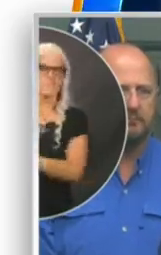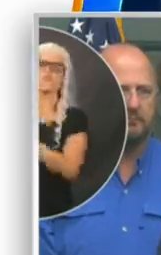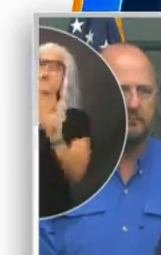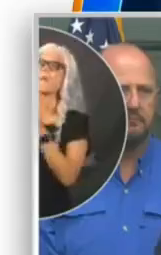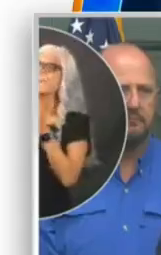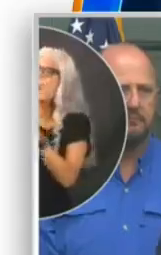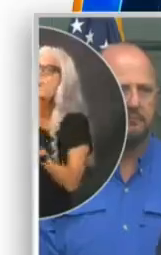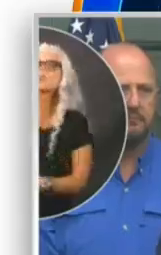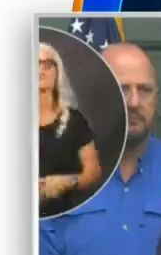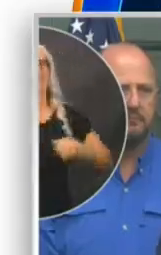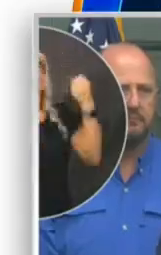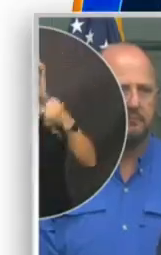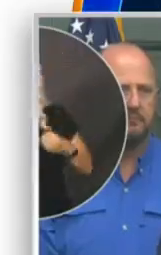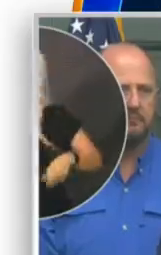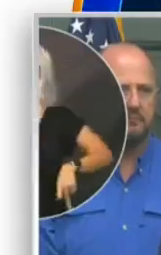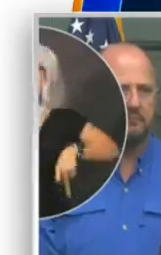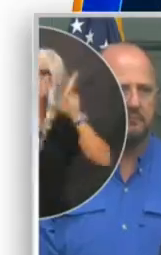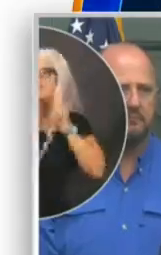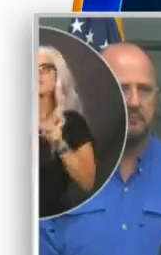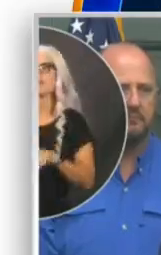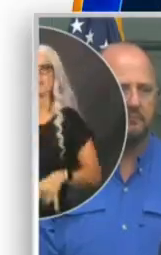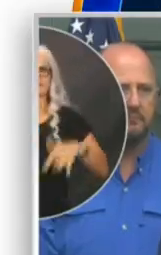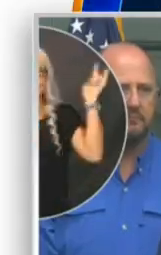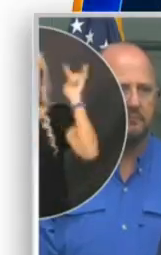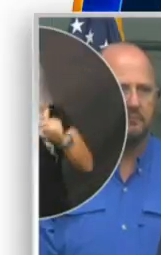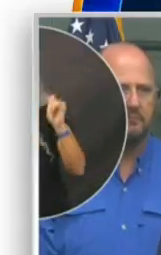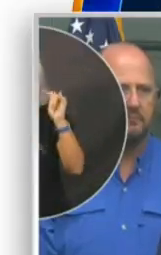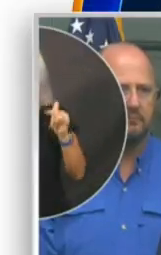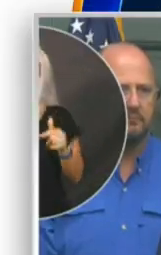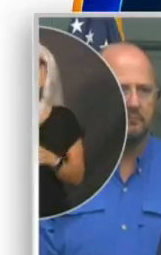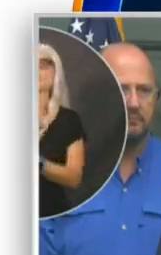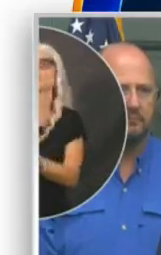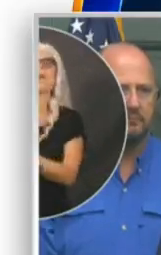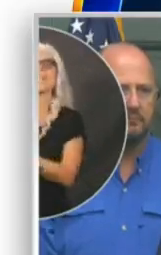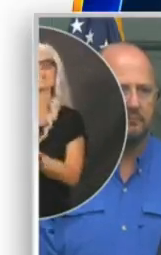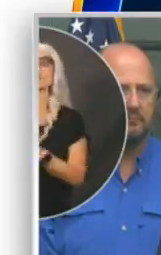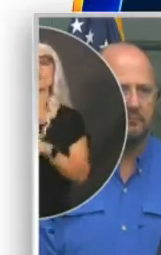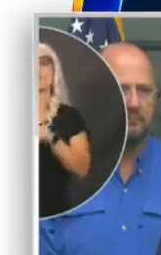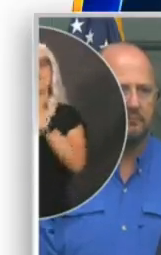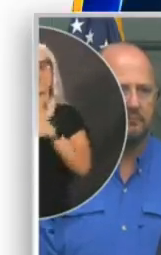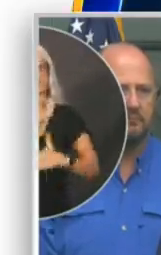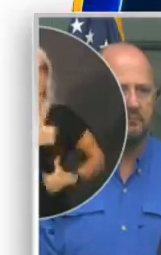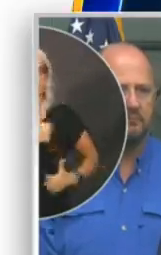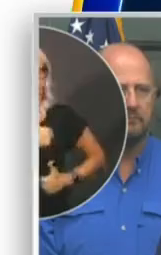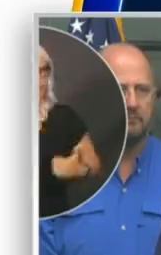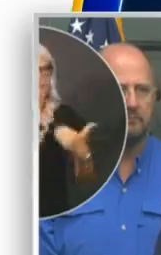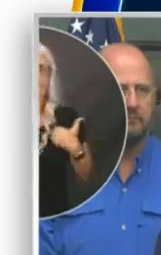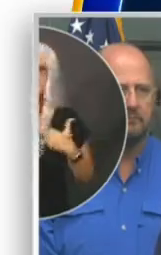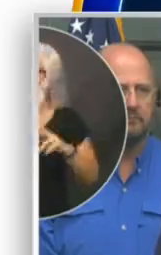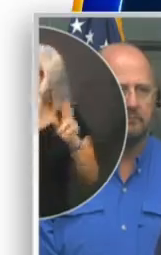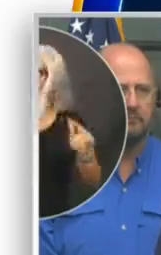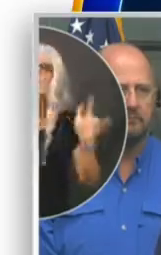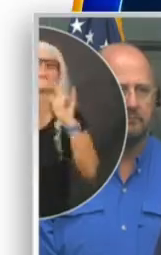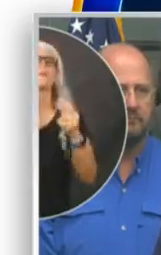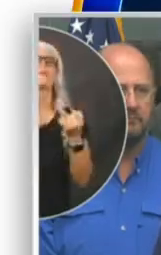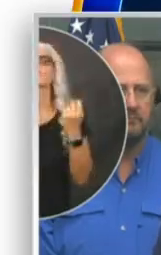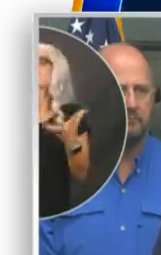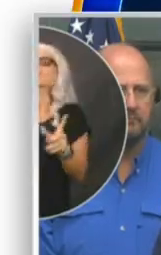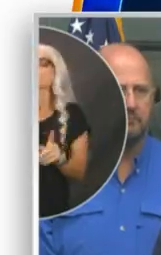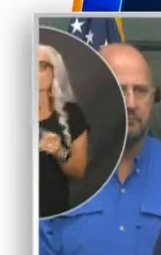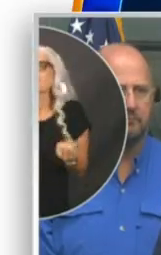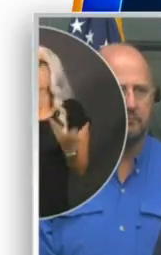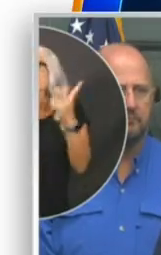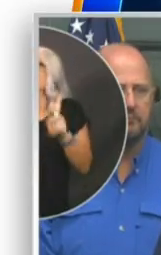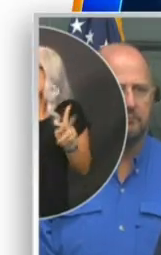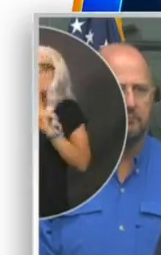Guard is now staged 4 cutters. They also have shallow draft vessels ready to provide search and rescue assistance to the flooded areas.